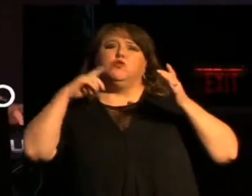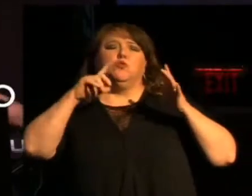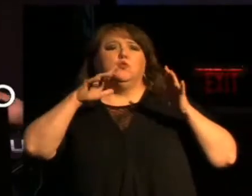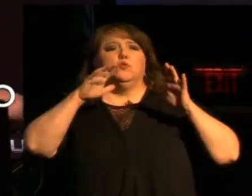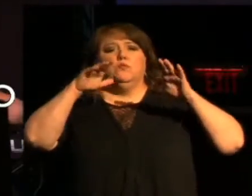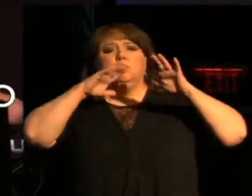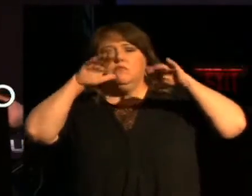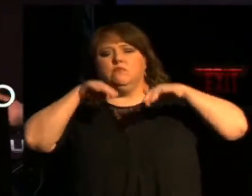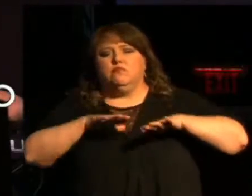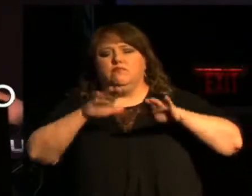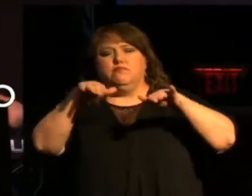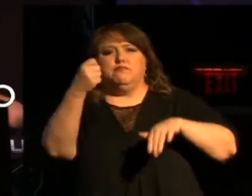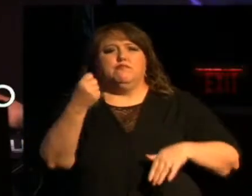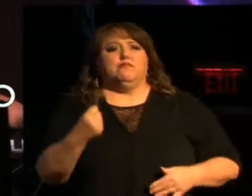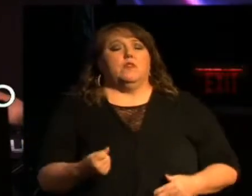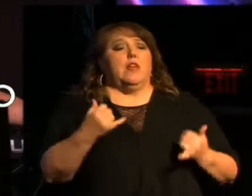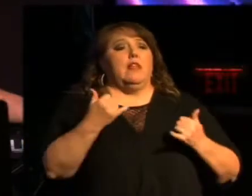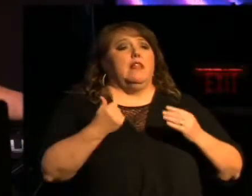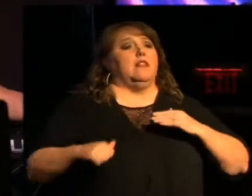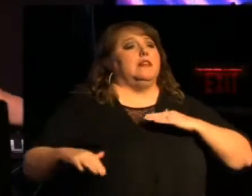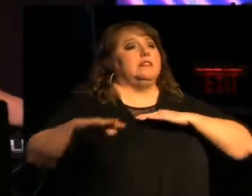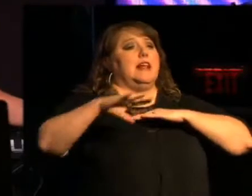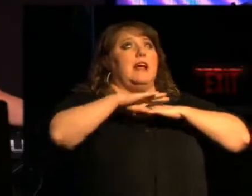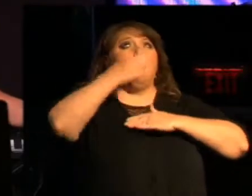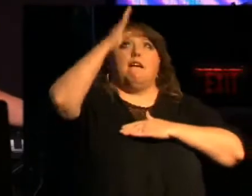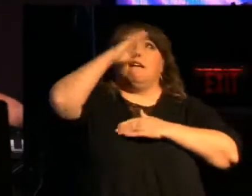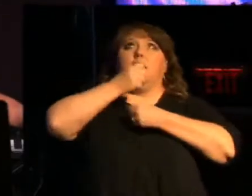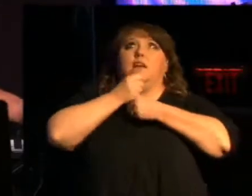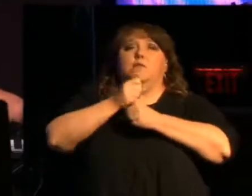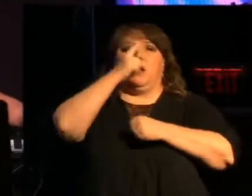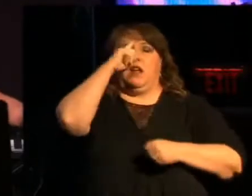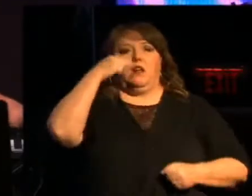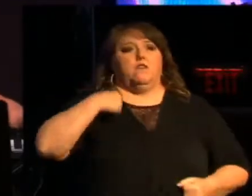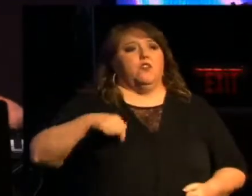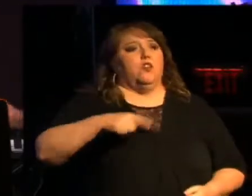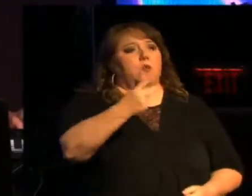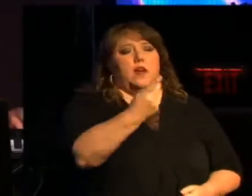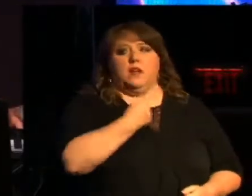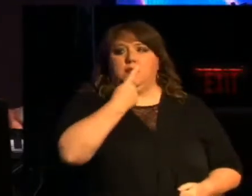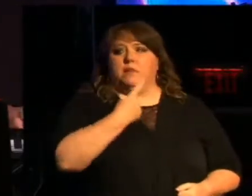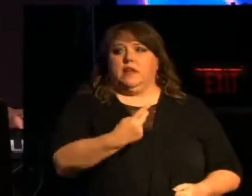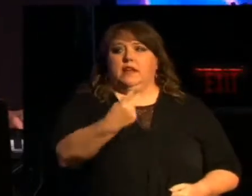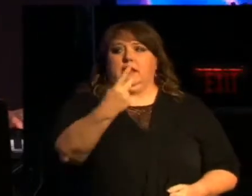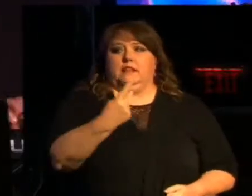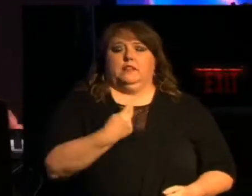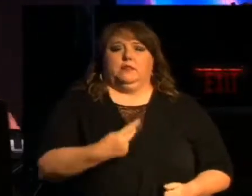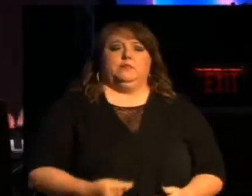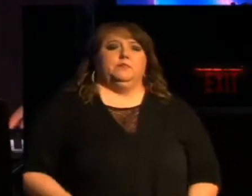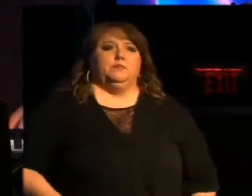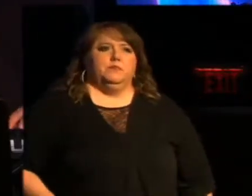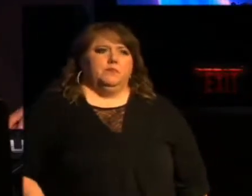Stream waters. This land was made for you and me.